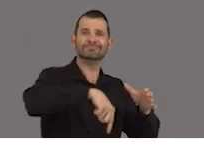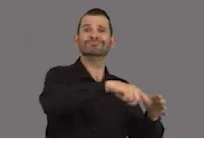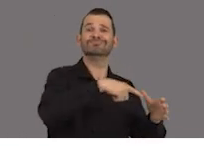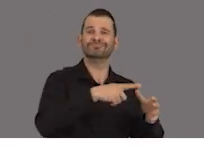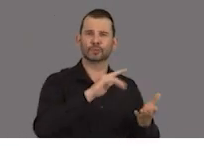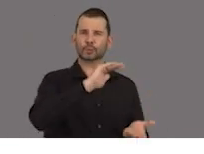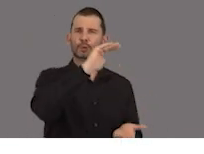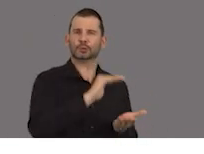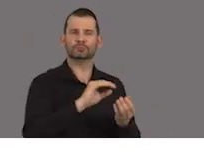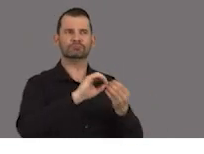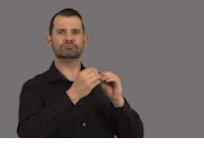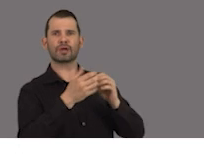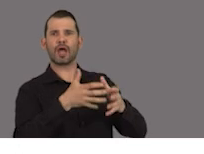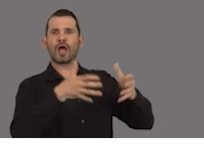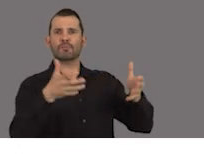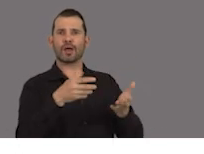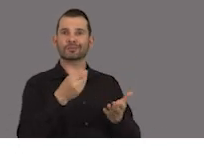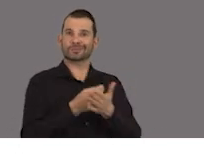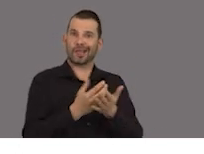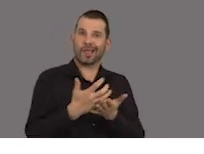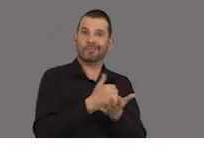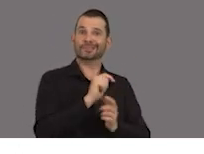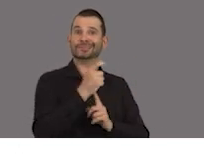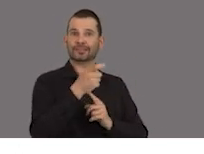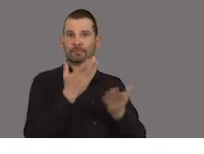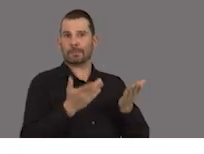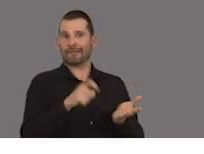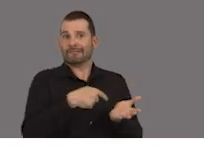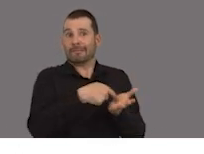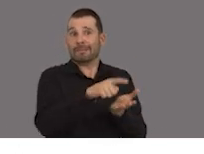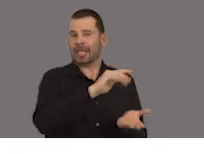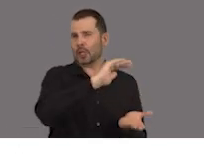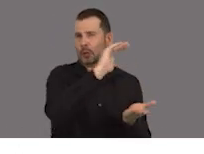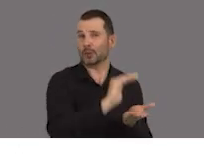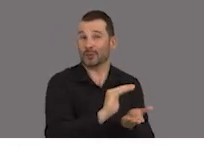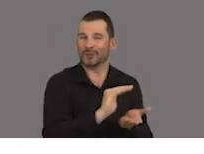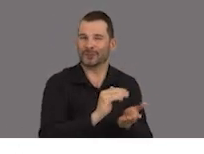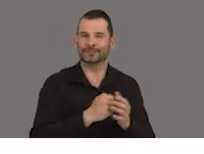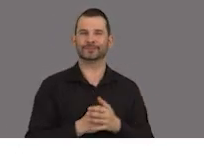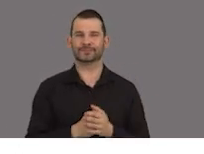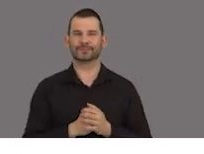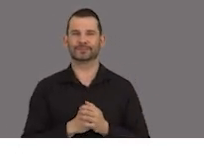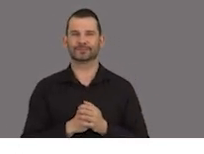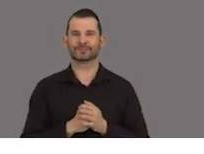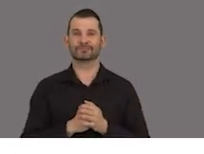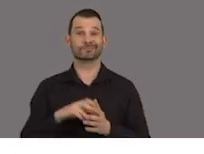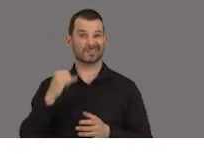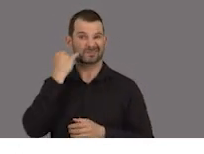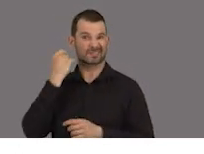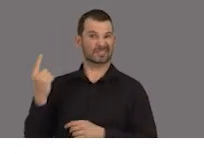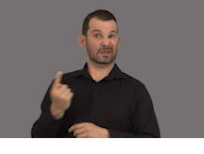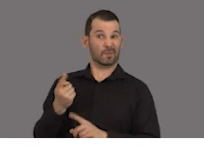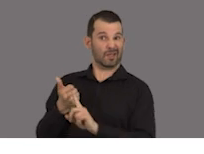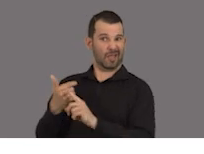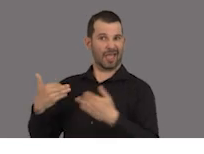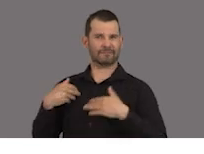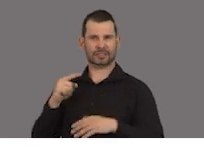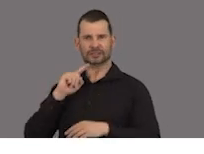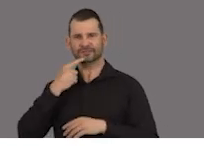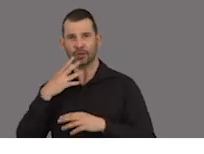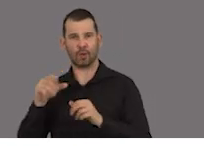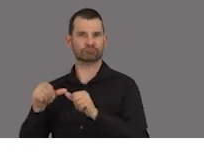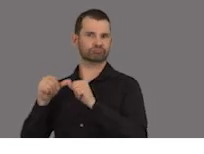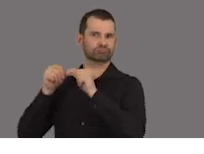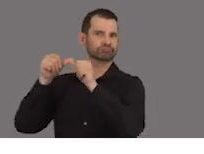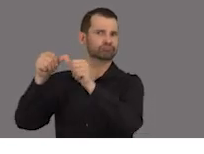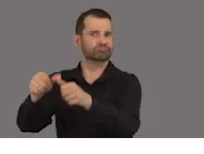disabilities or their supporting family members reduce the amount of income tax they may have to pay.